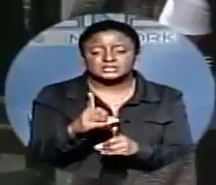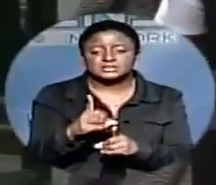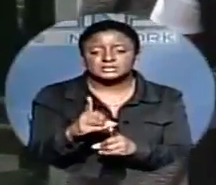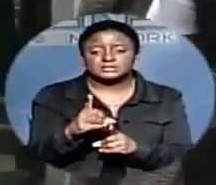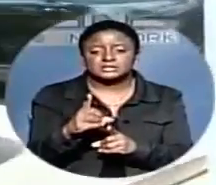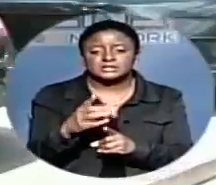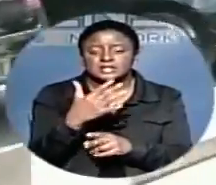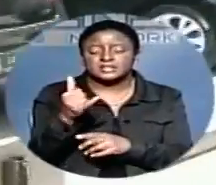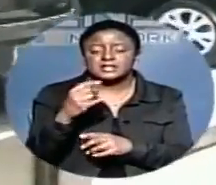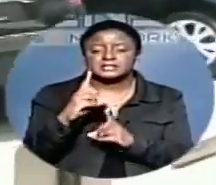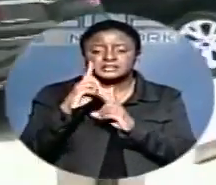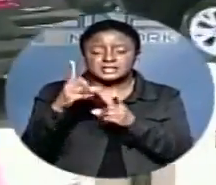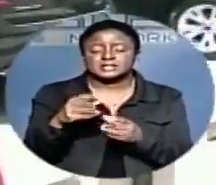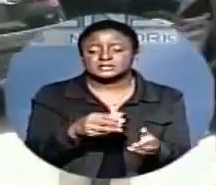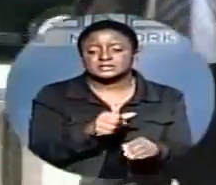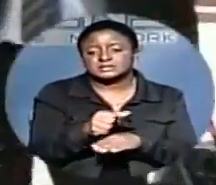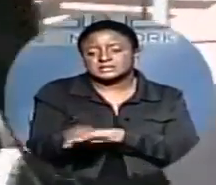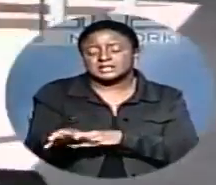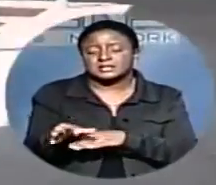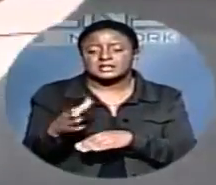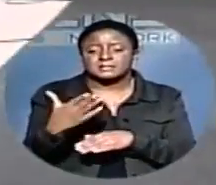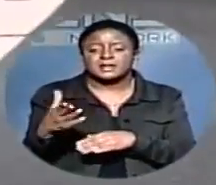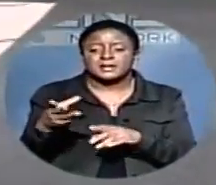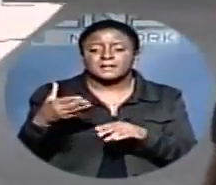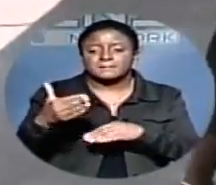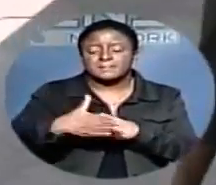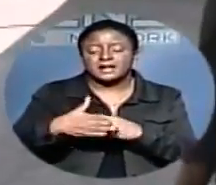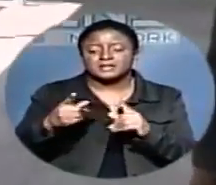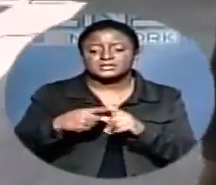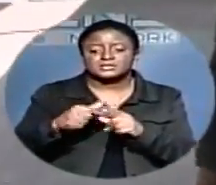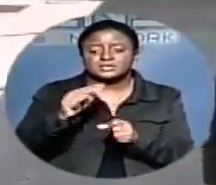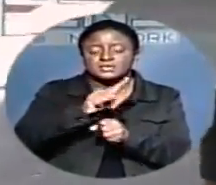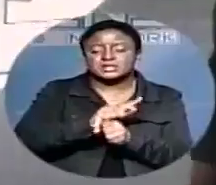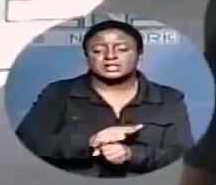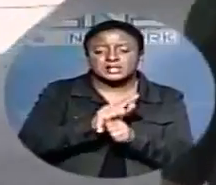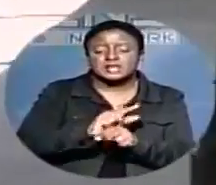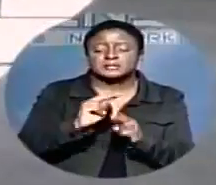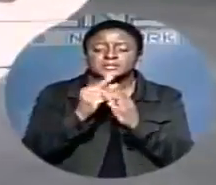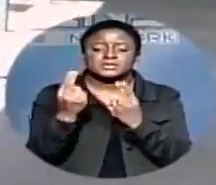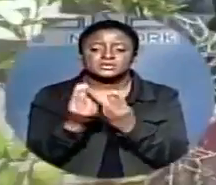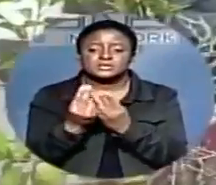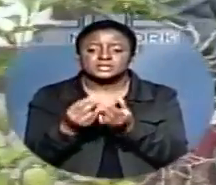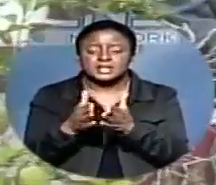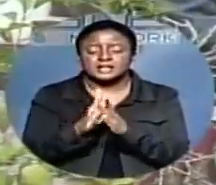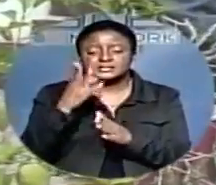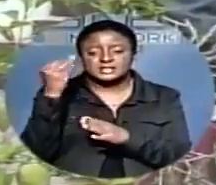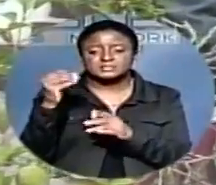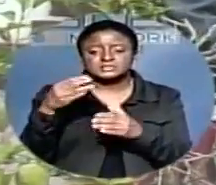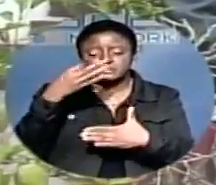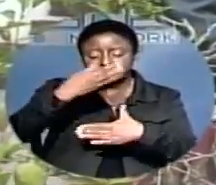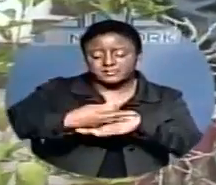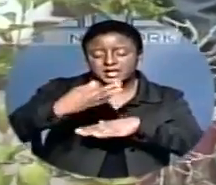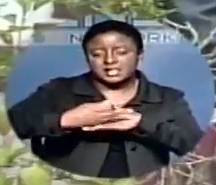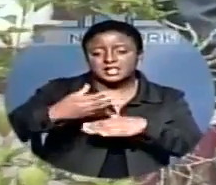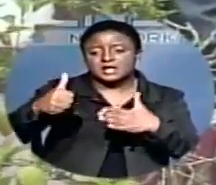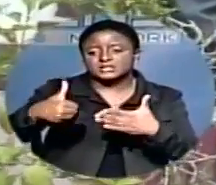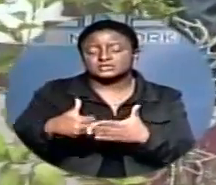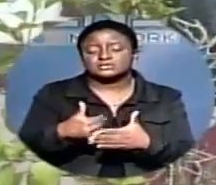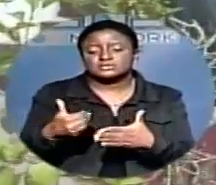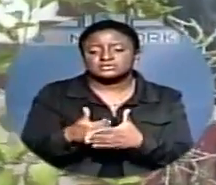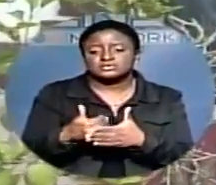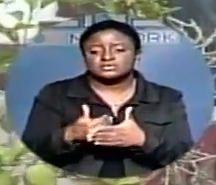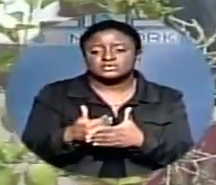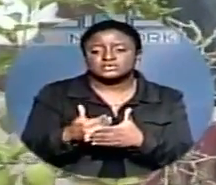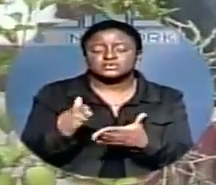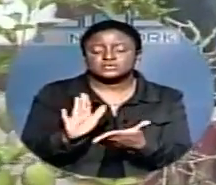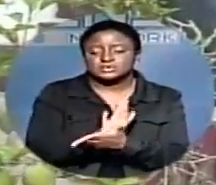Labor Minister for further discussion, and also advised the union to file a new dispute with regard to its other concerns for resolution.